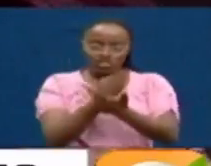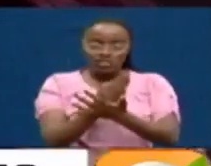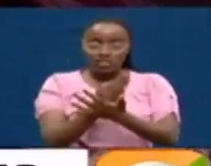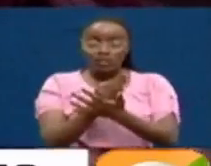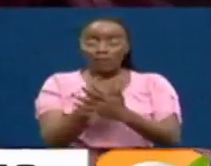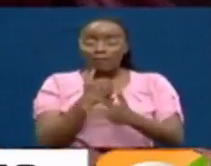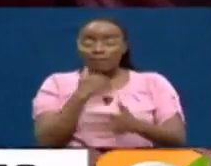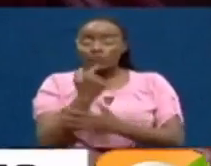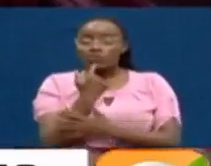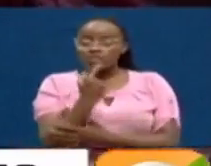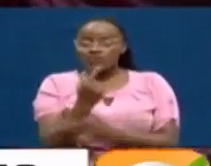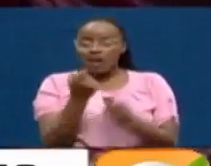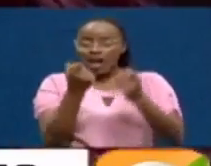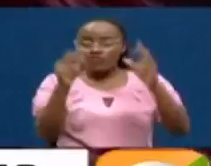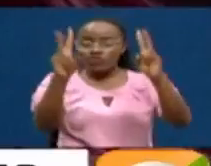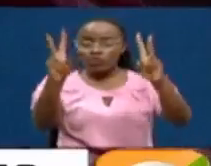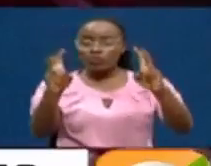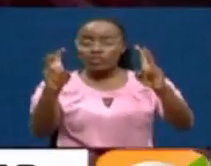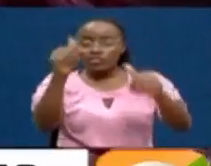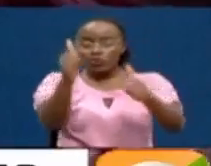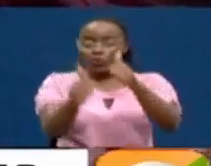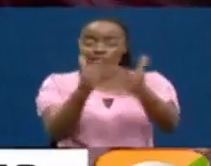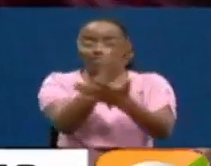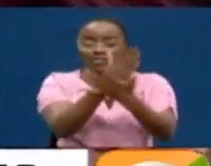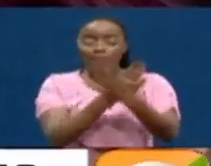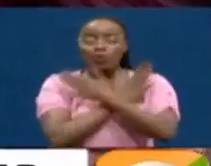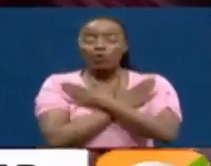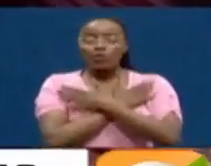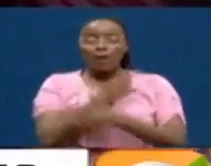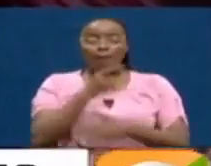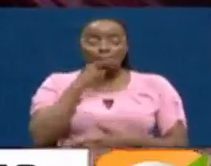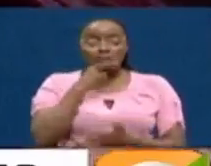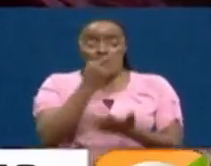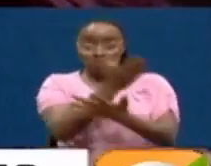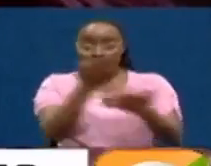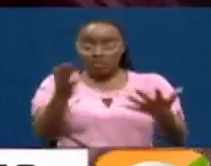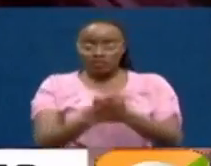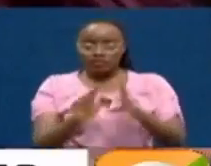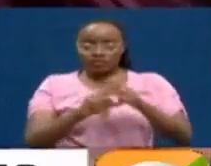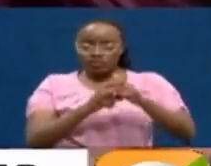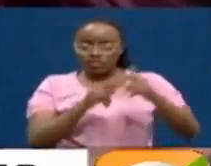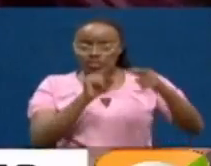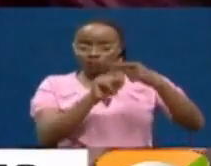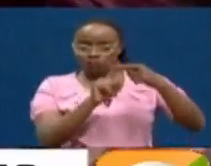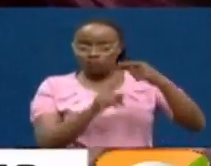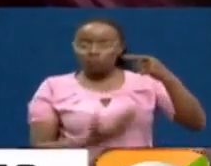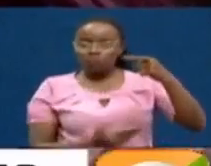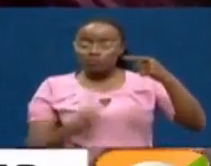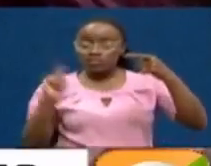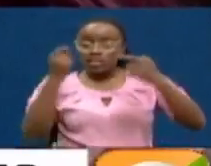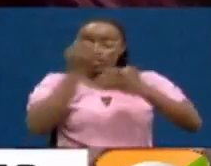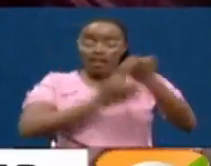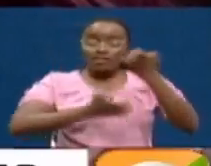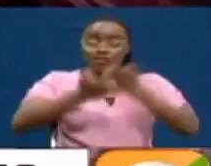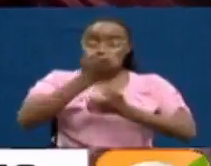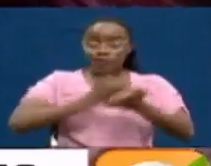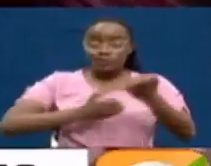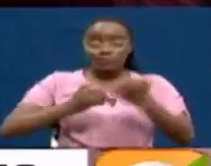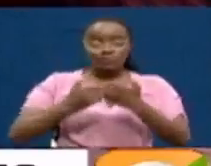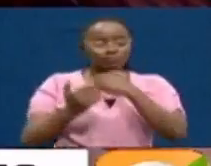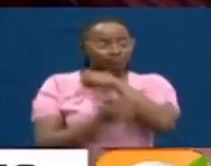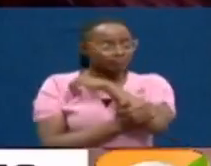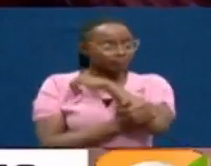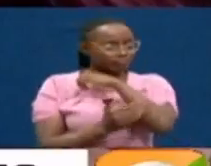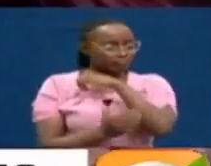going to point out a couple of issues that some of my colleagues have mentioned. To begin with, I think Kenya's economy is really